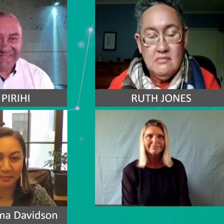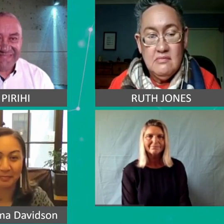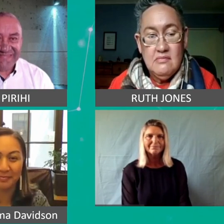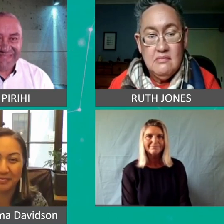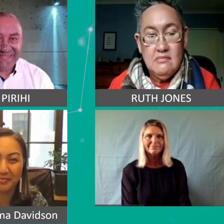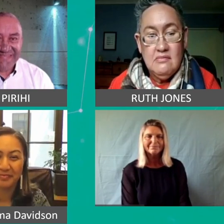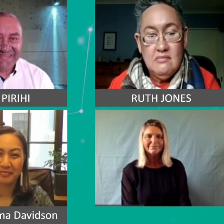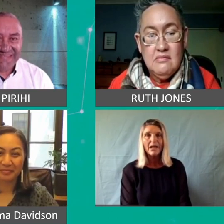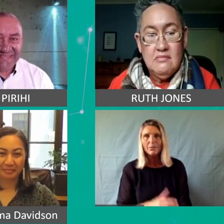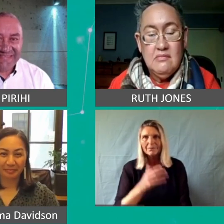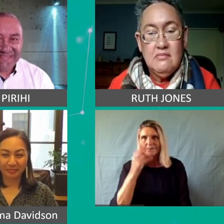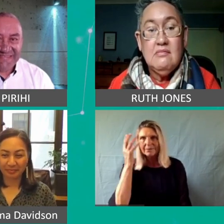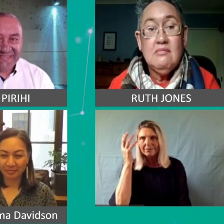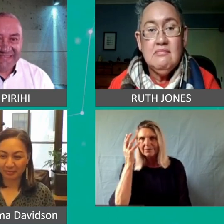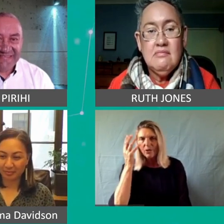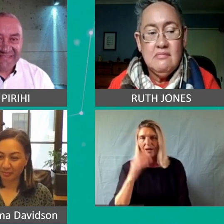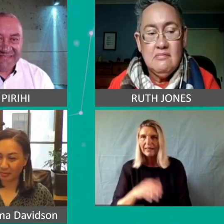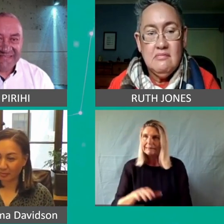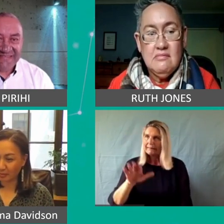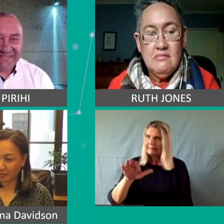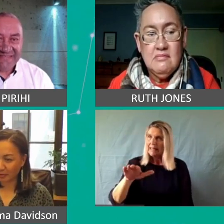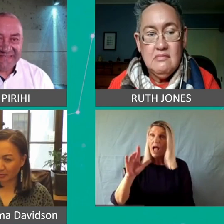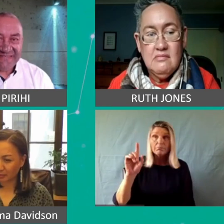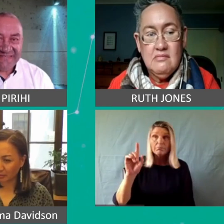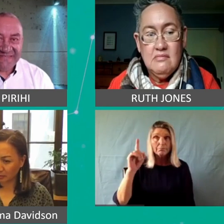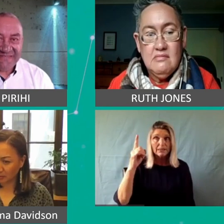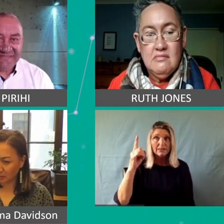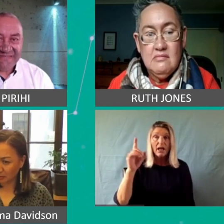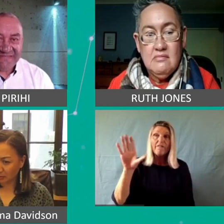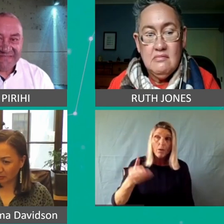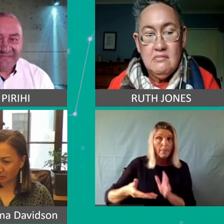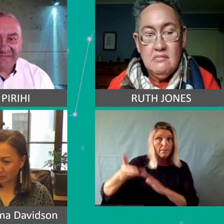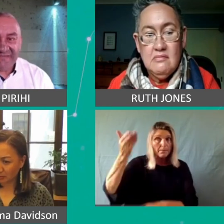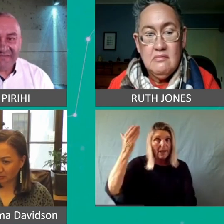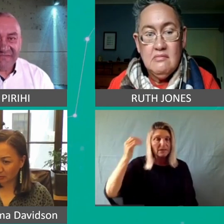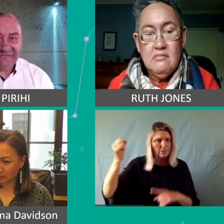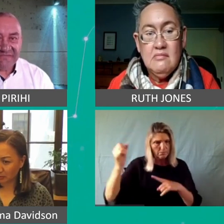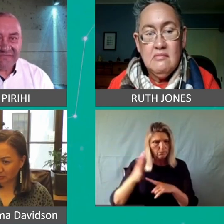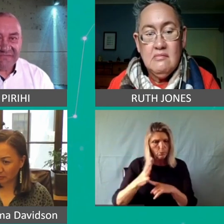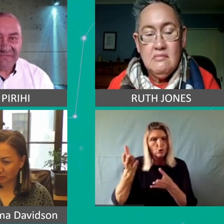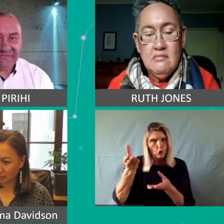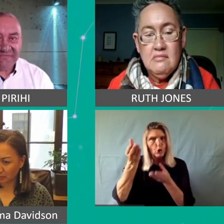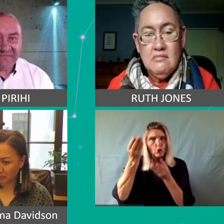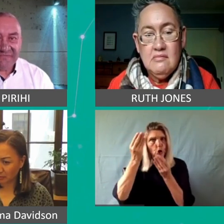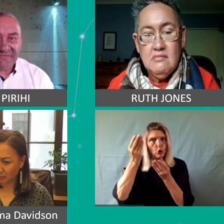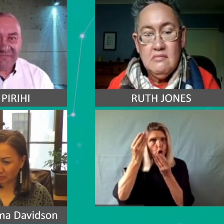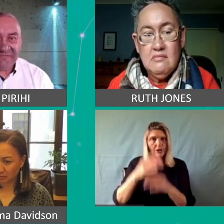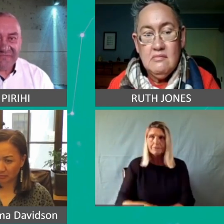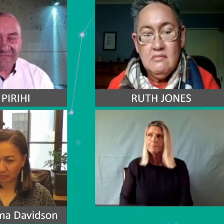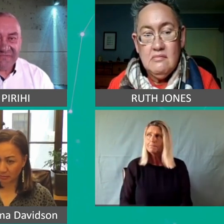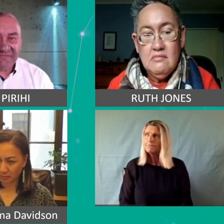Sorry. One of the really important things we have to learn from the past is how the way